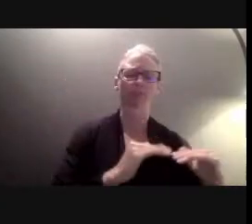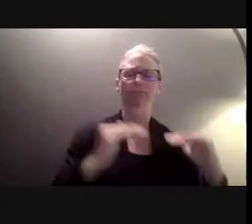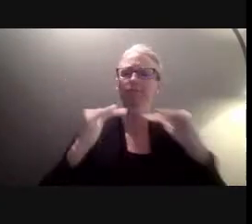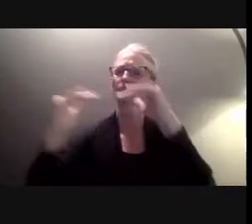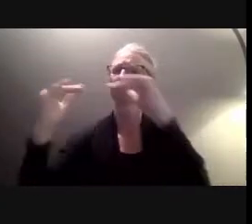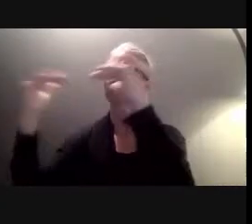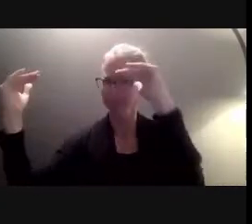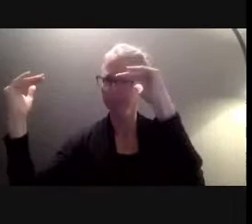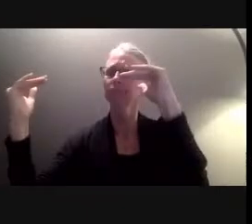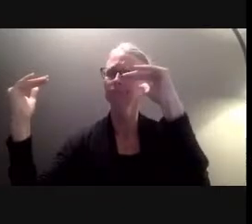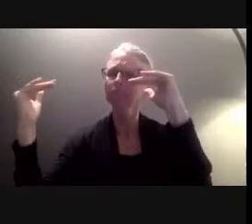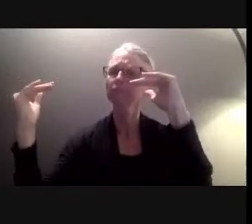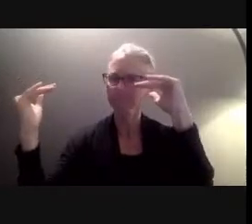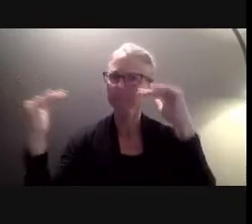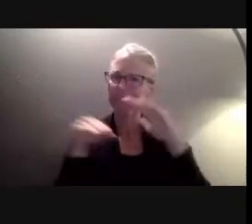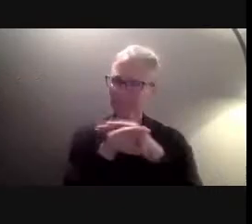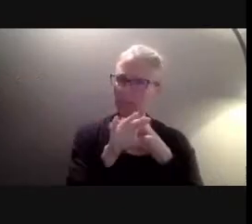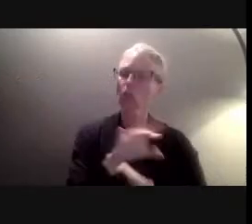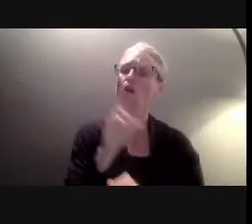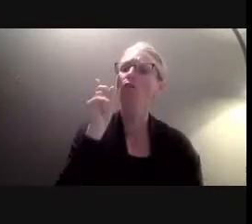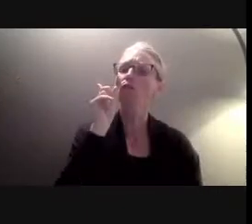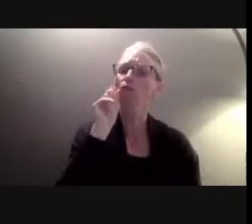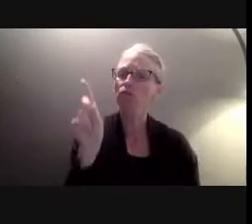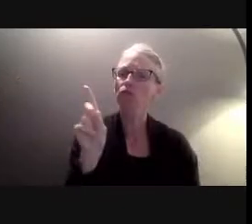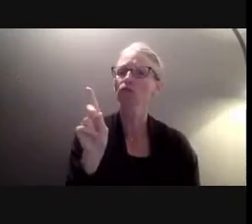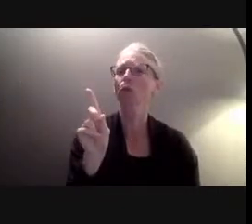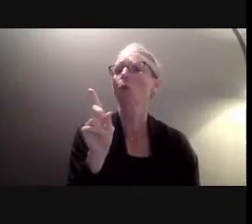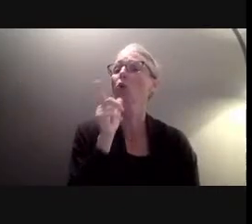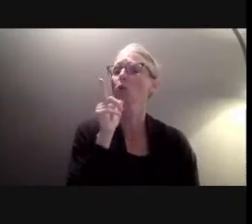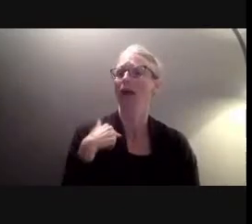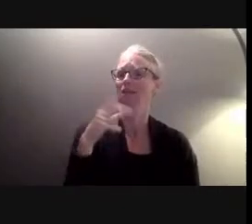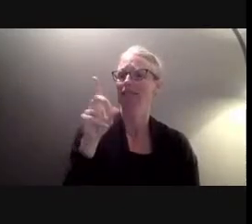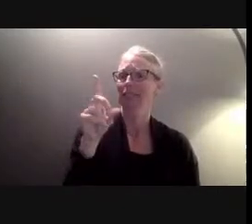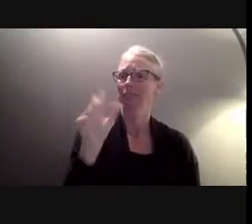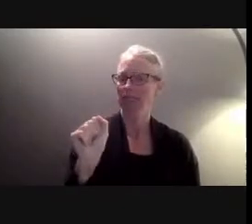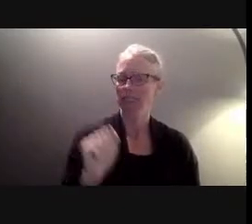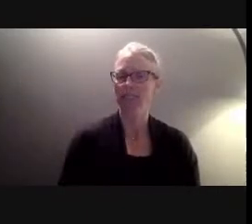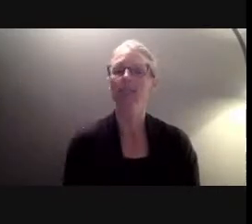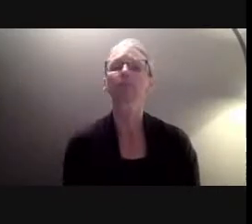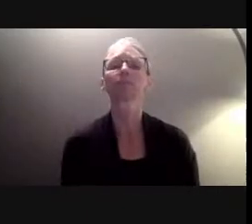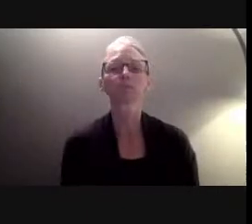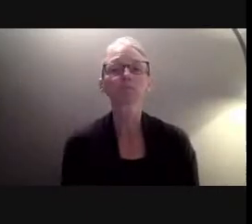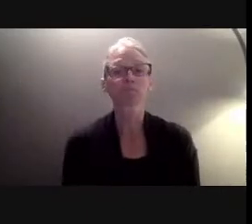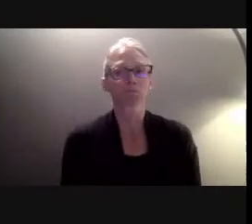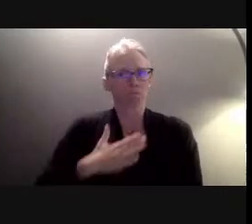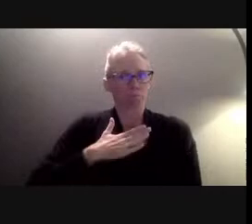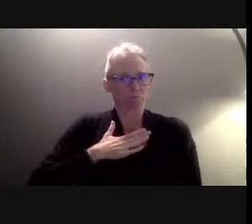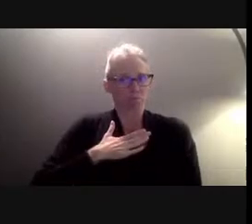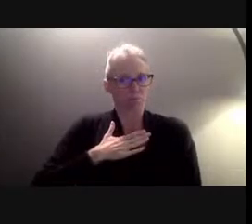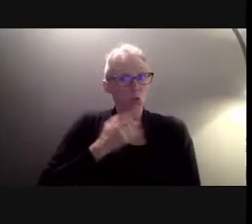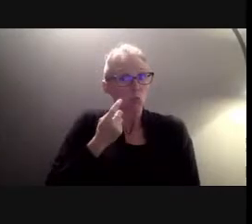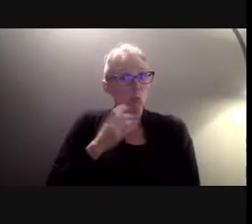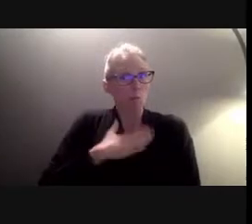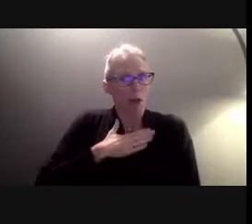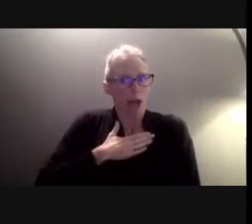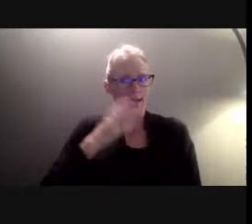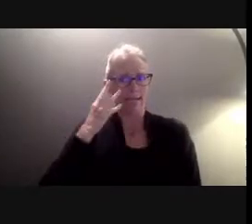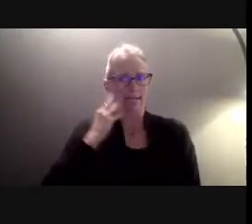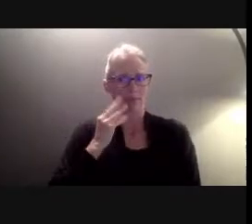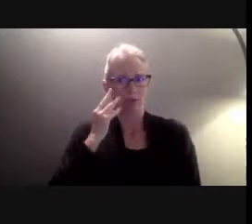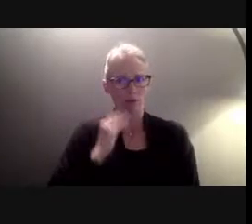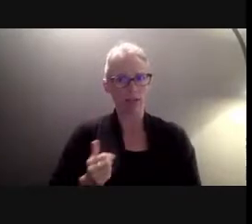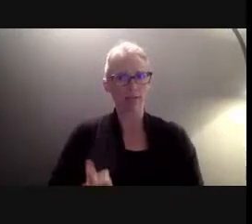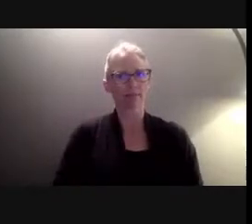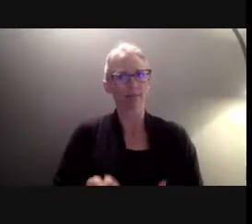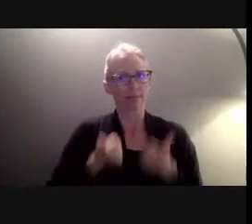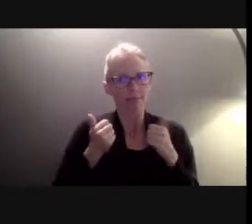other disabilities as well. I just share my experiences living with a physical disability and living with cerebral palsy.